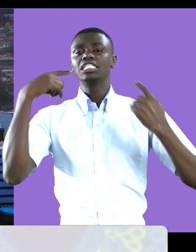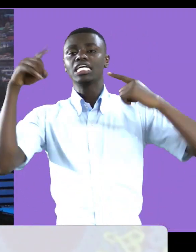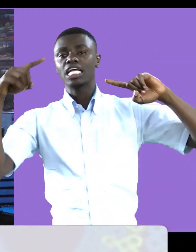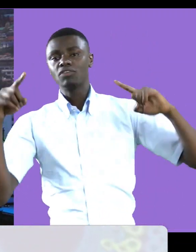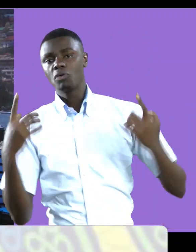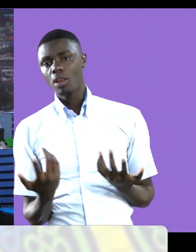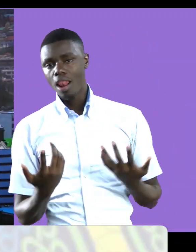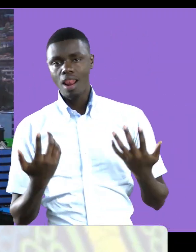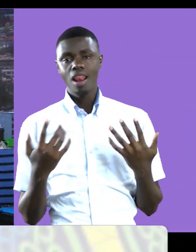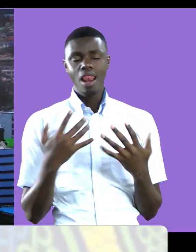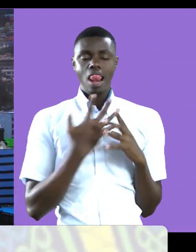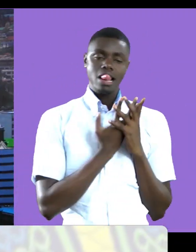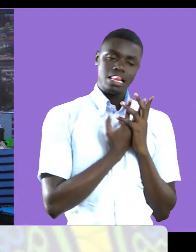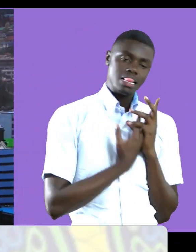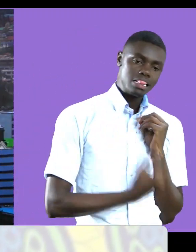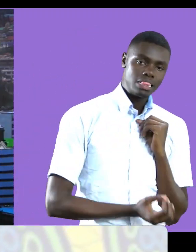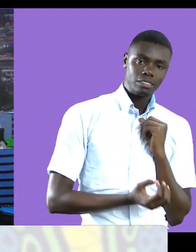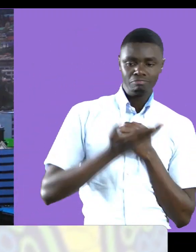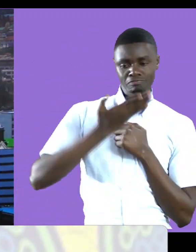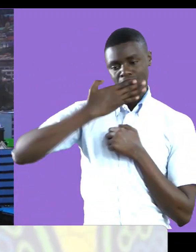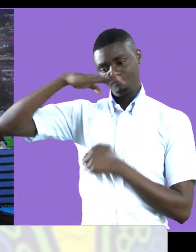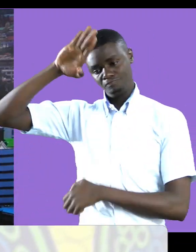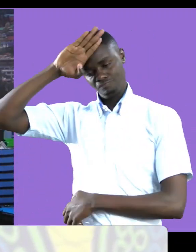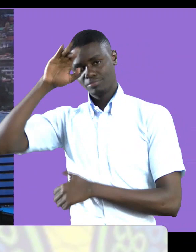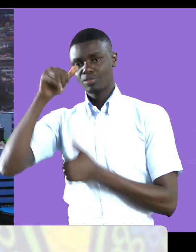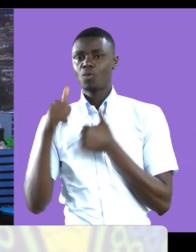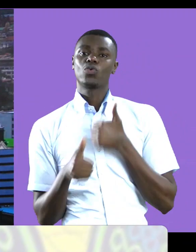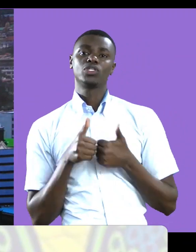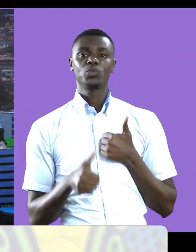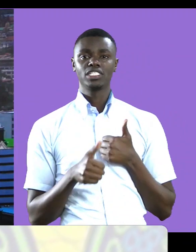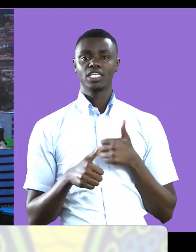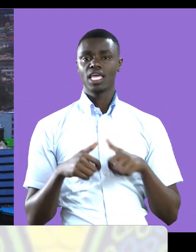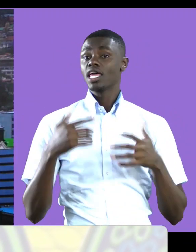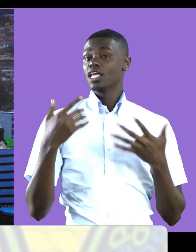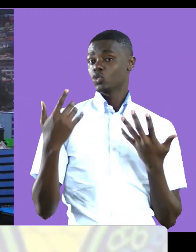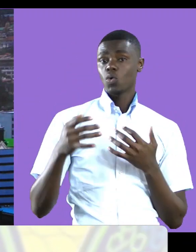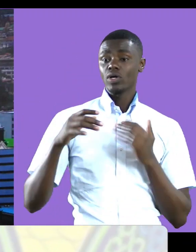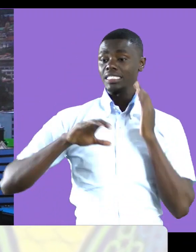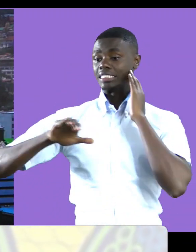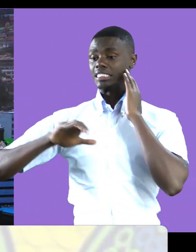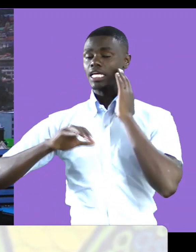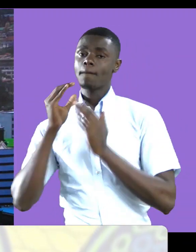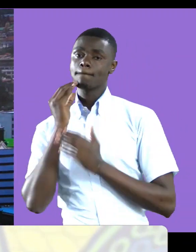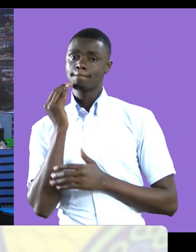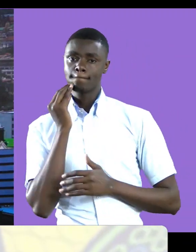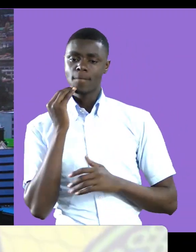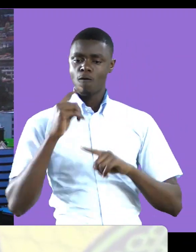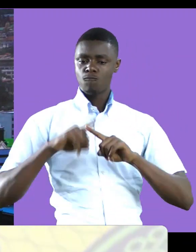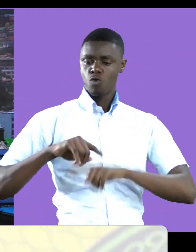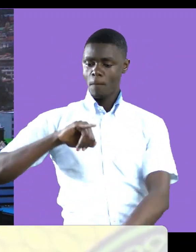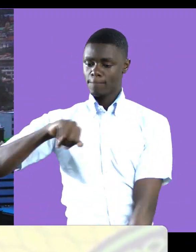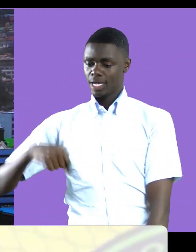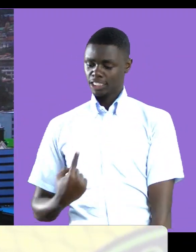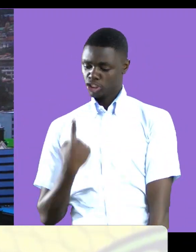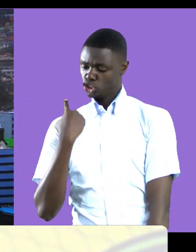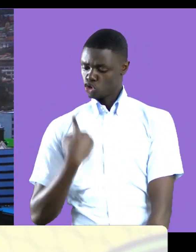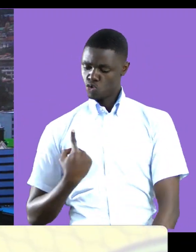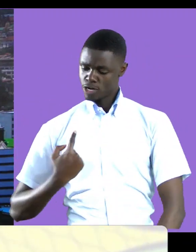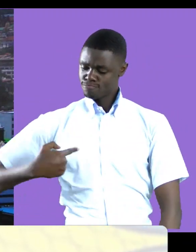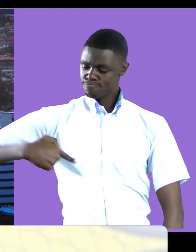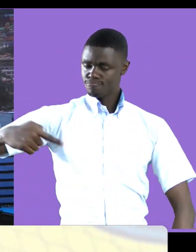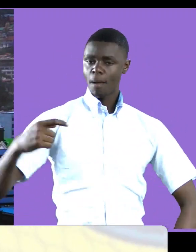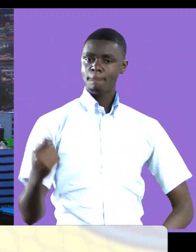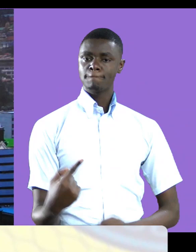umekuwa ukipiga. From January mpaka November ni shughuli peke yake. Strictly focus, uko detox mode. Lakini